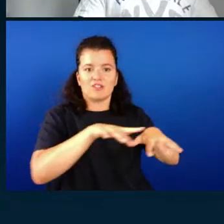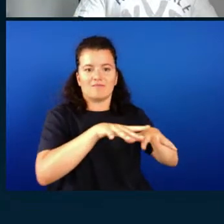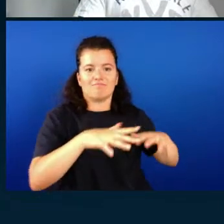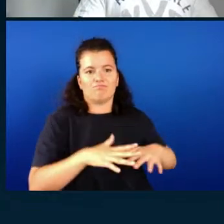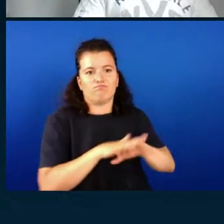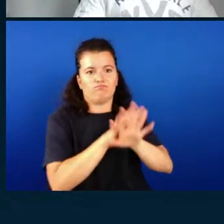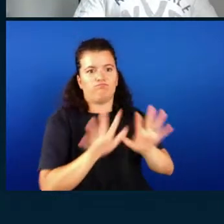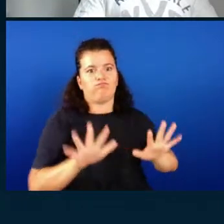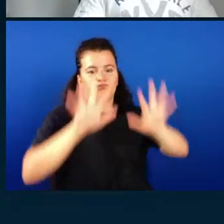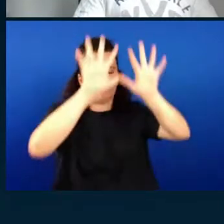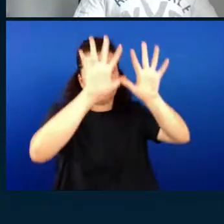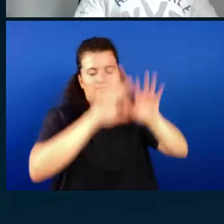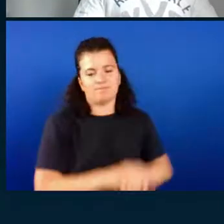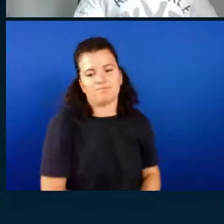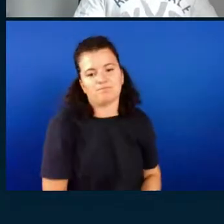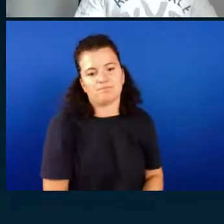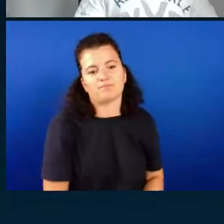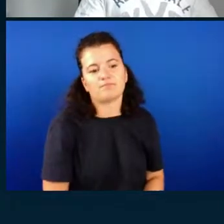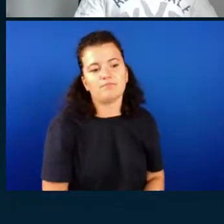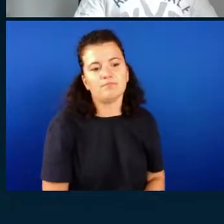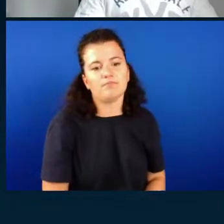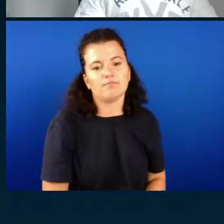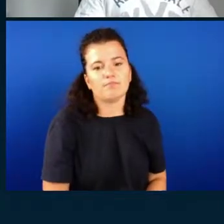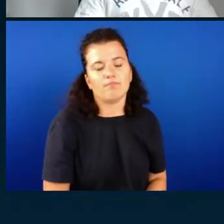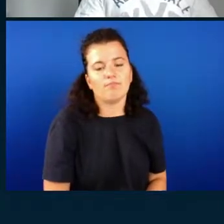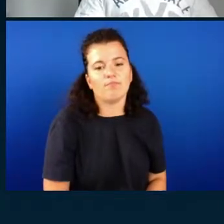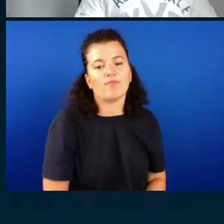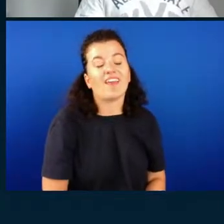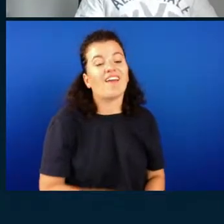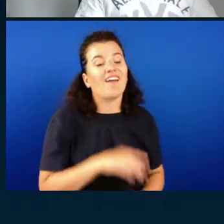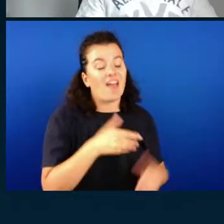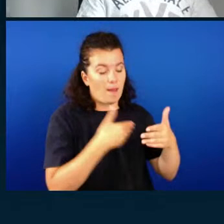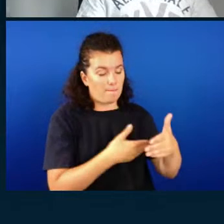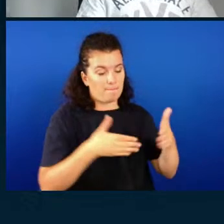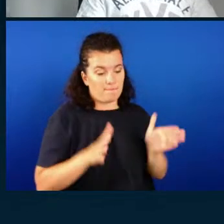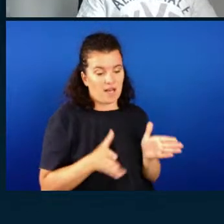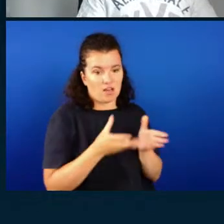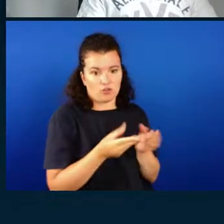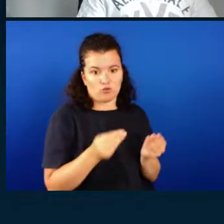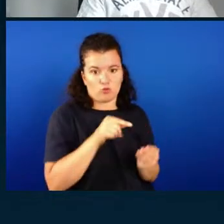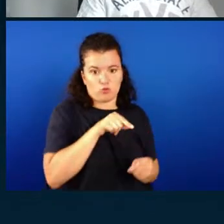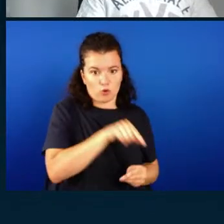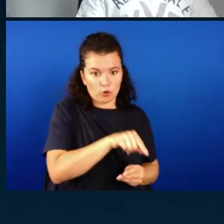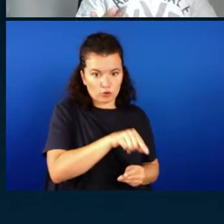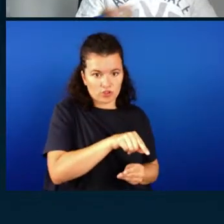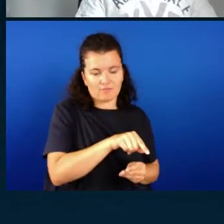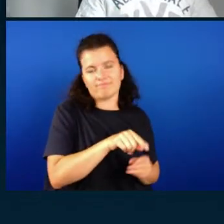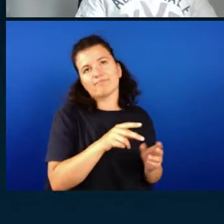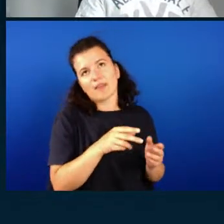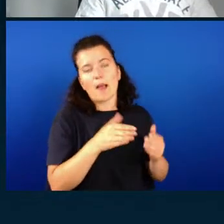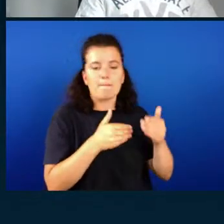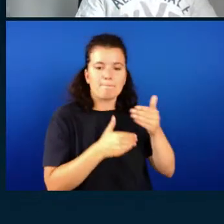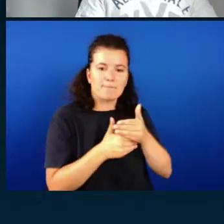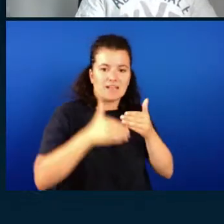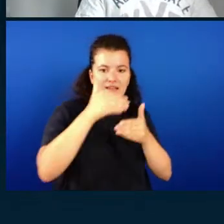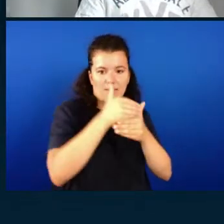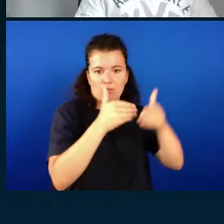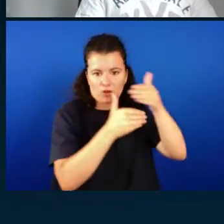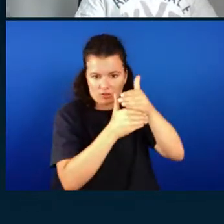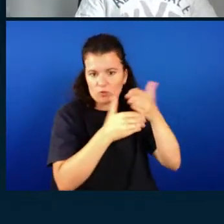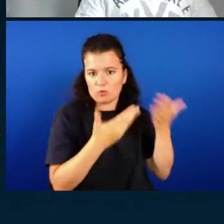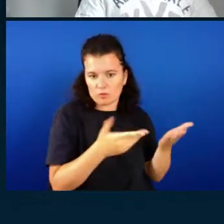mainly using these solution packages being building blocks, Azure DevOps,